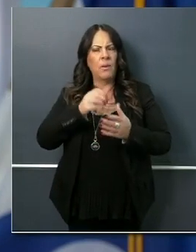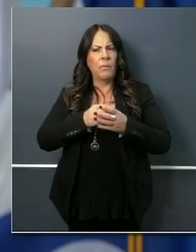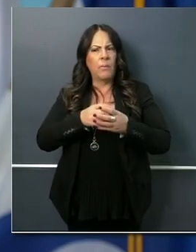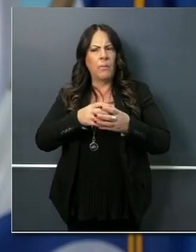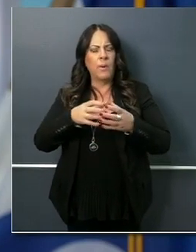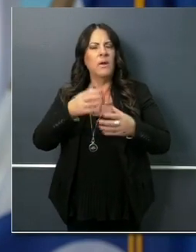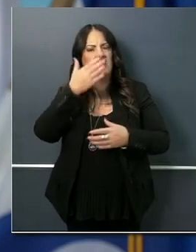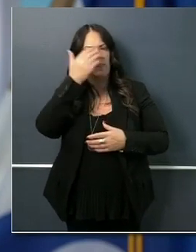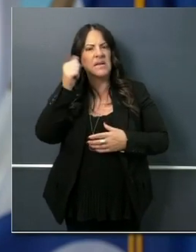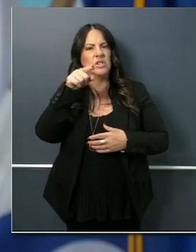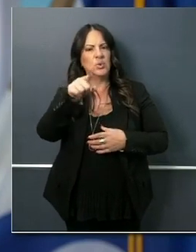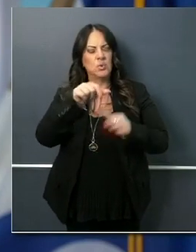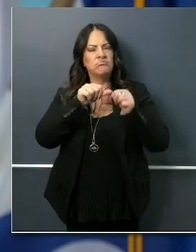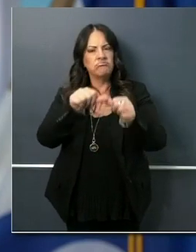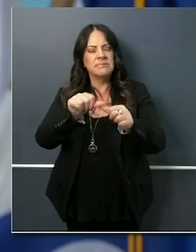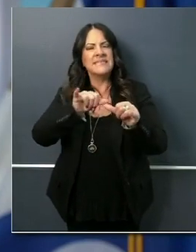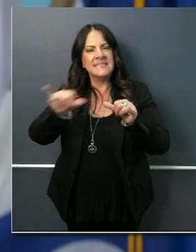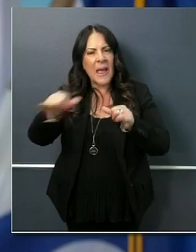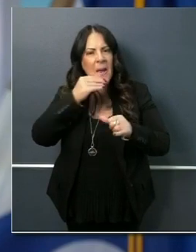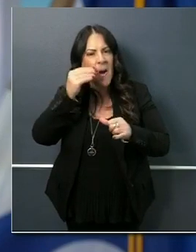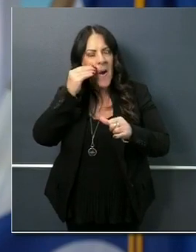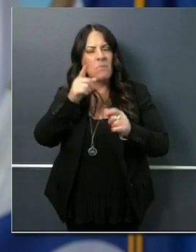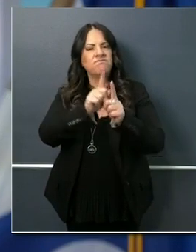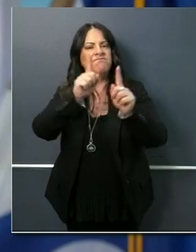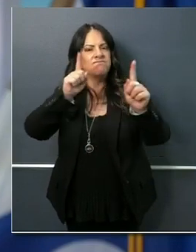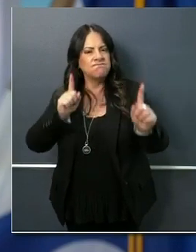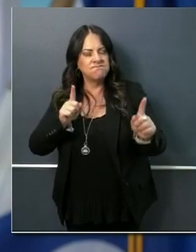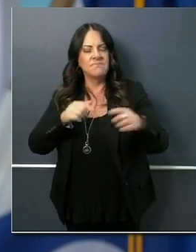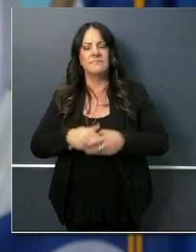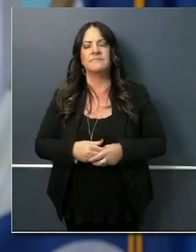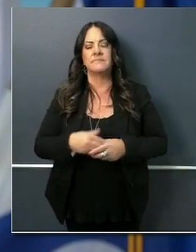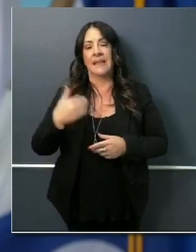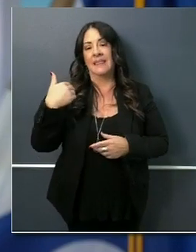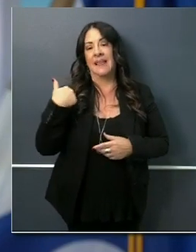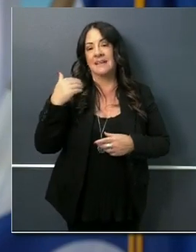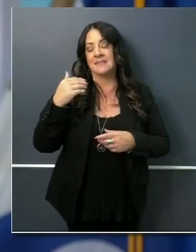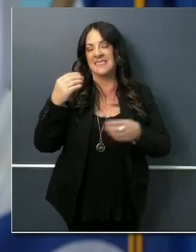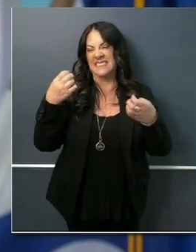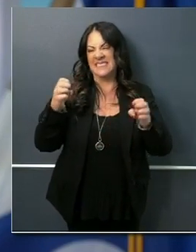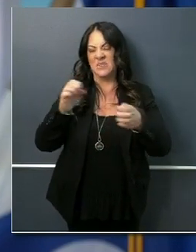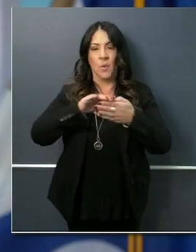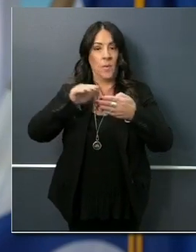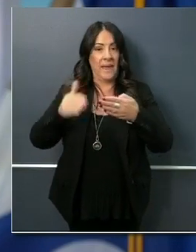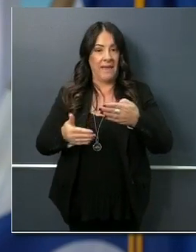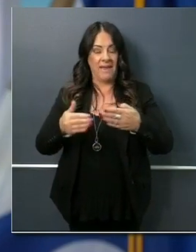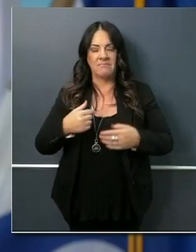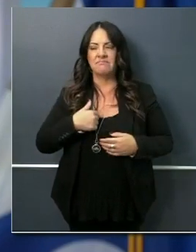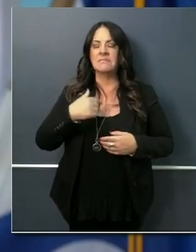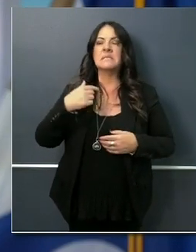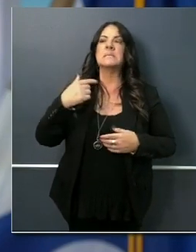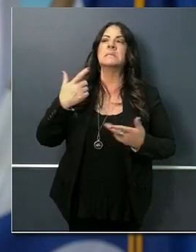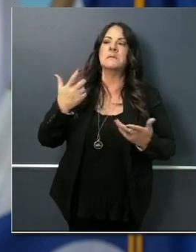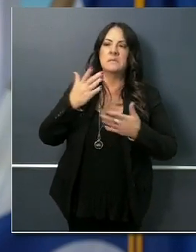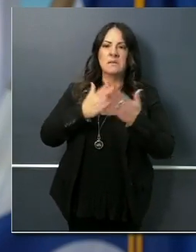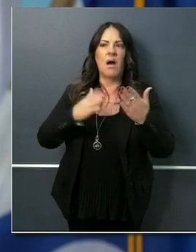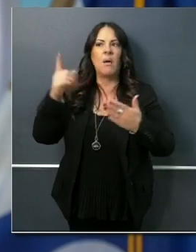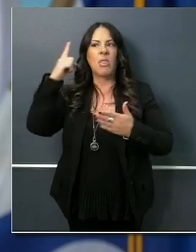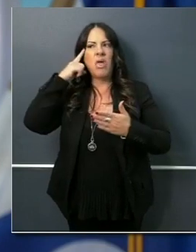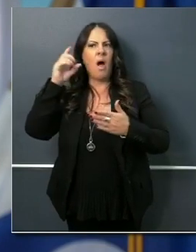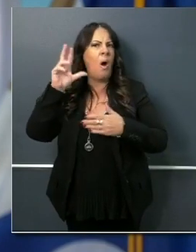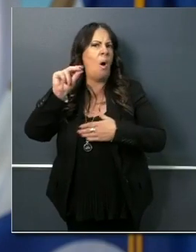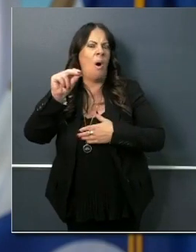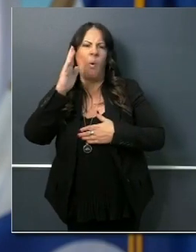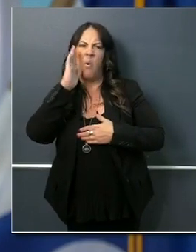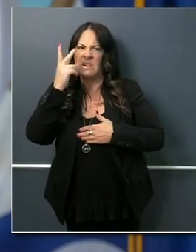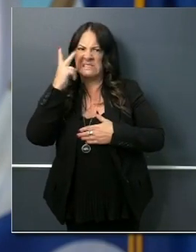this weekend, Easter weekend, where we did not see the kind of surge that some people are predicted in our